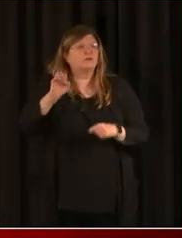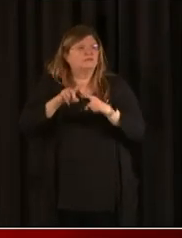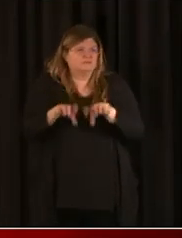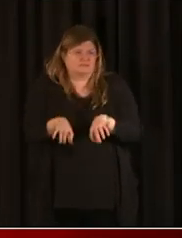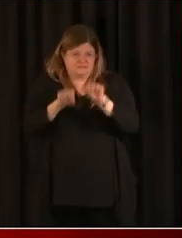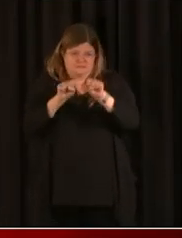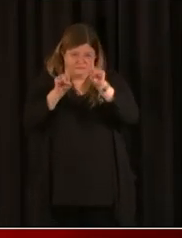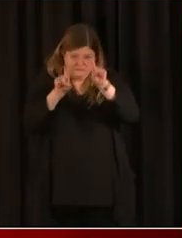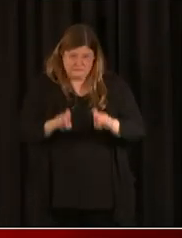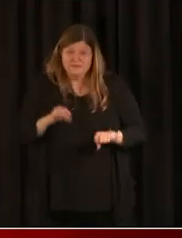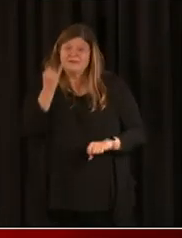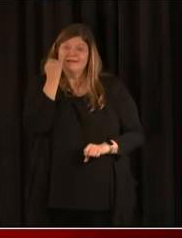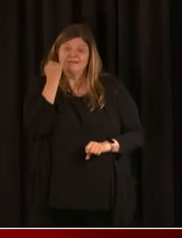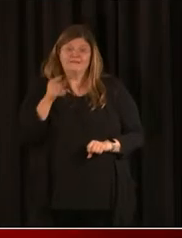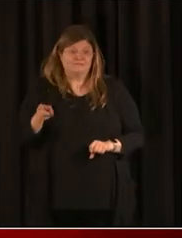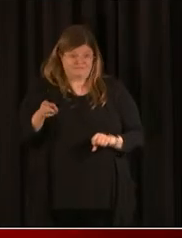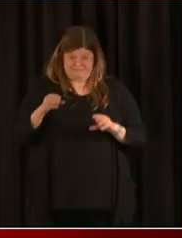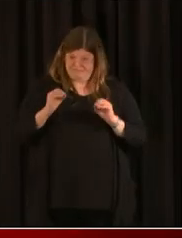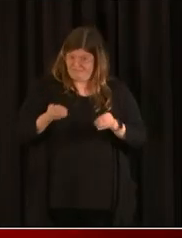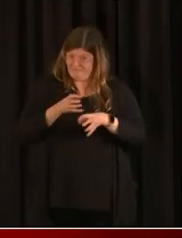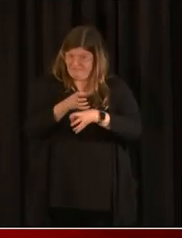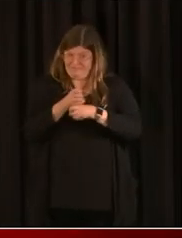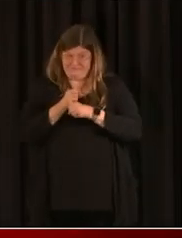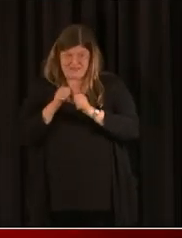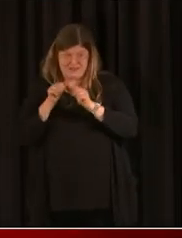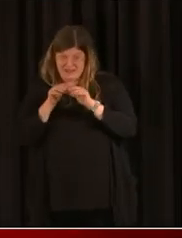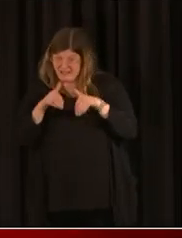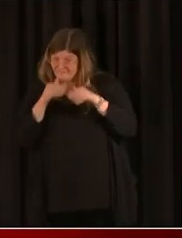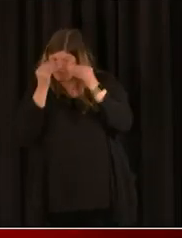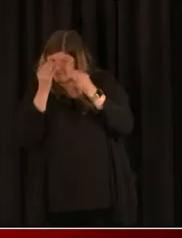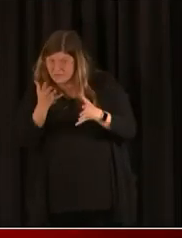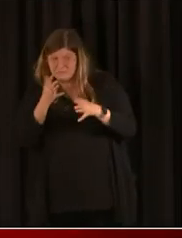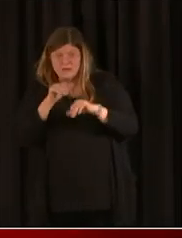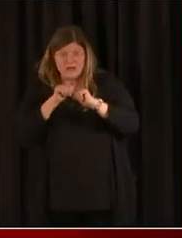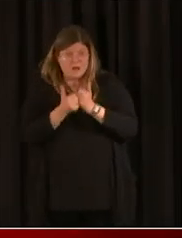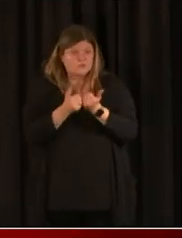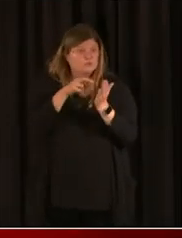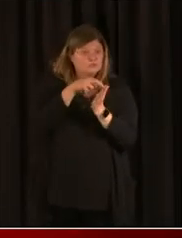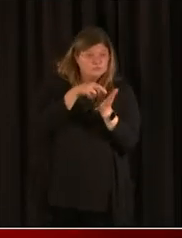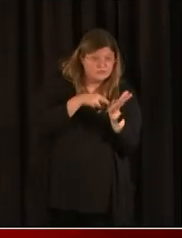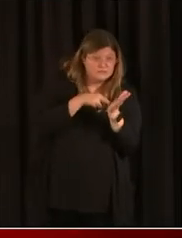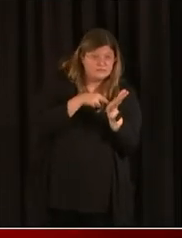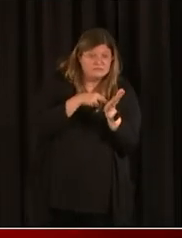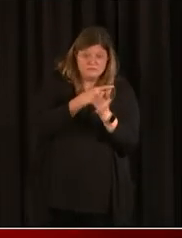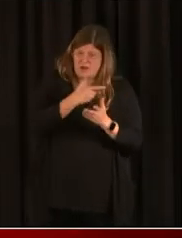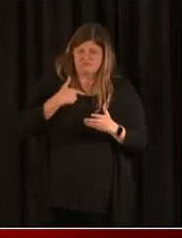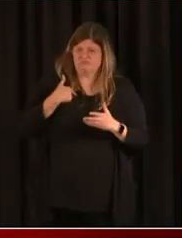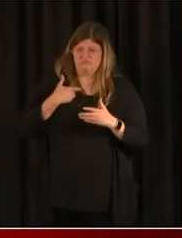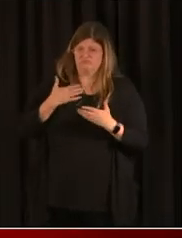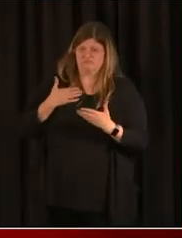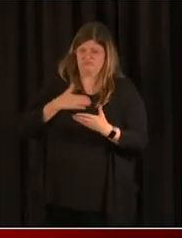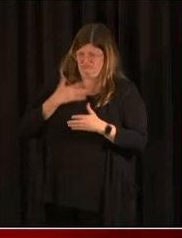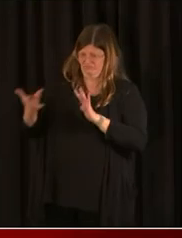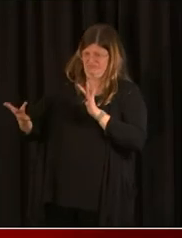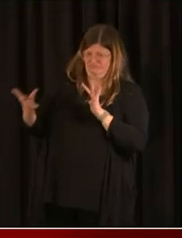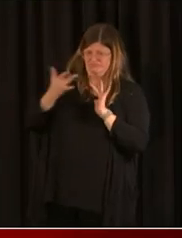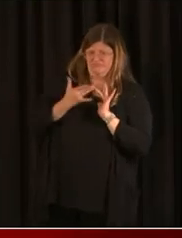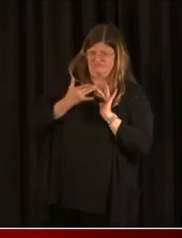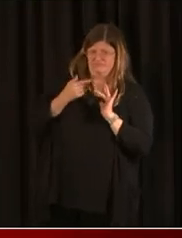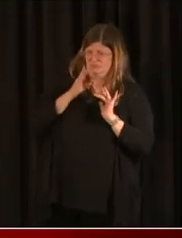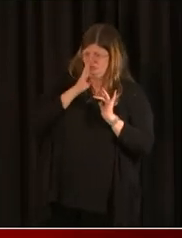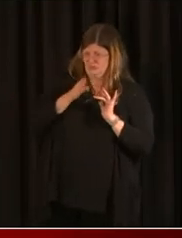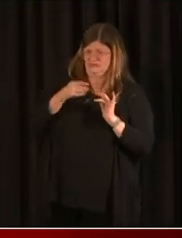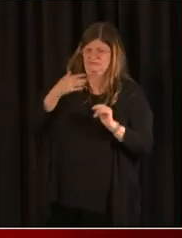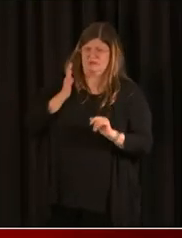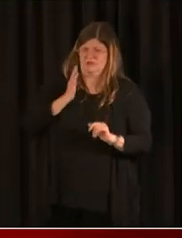not received information about how to register for the vaccine, happy to have you reach out to me directly